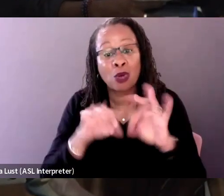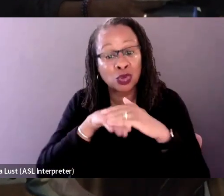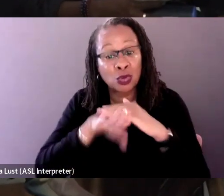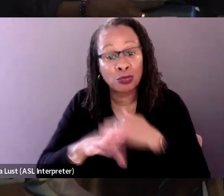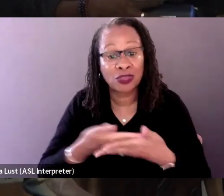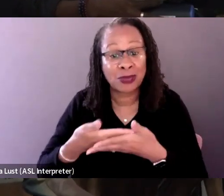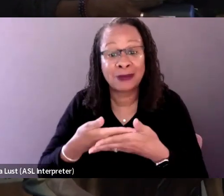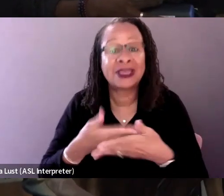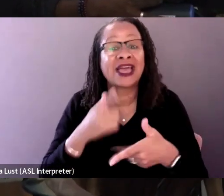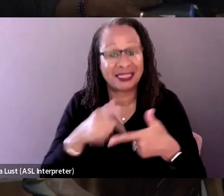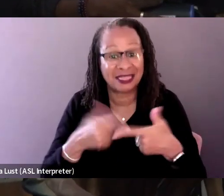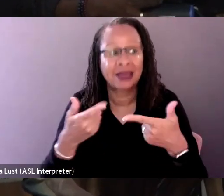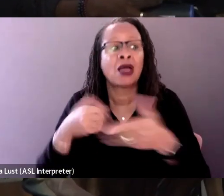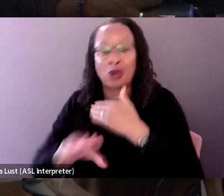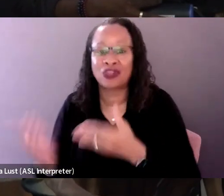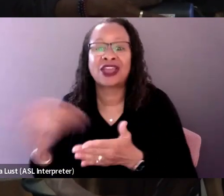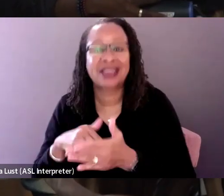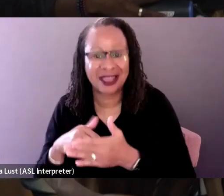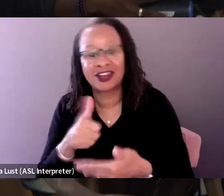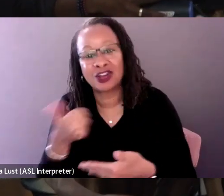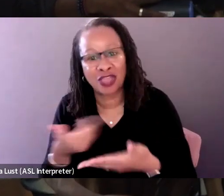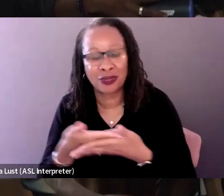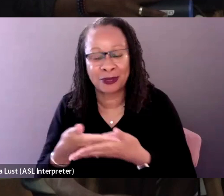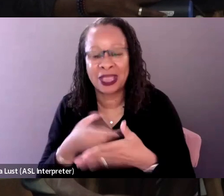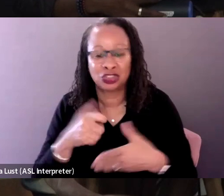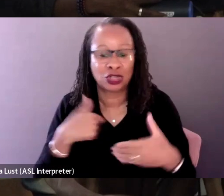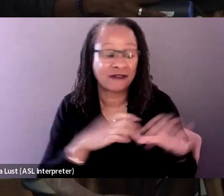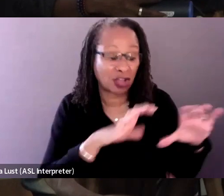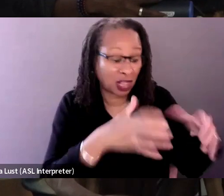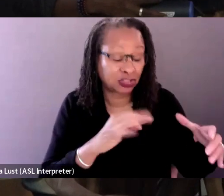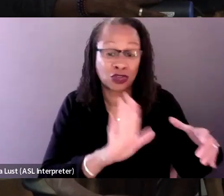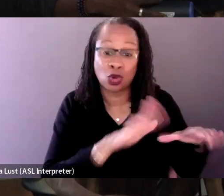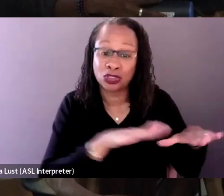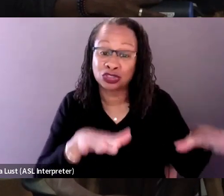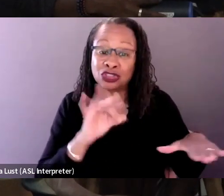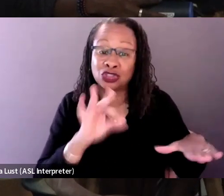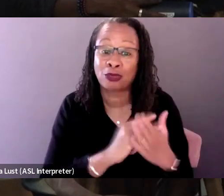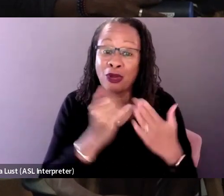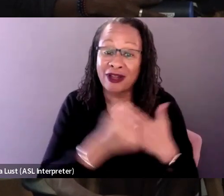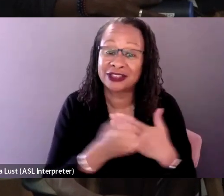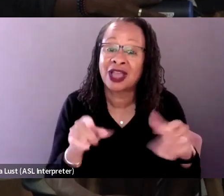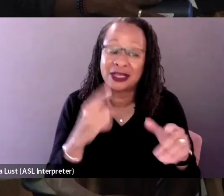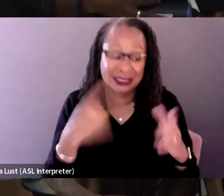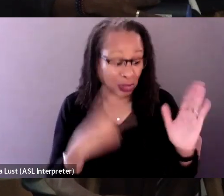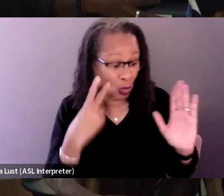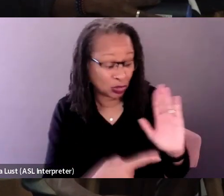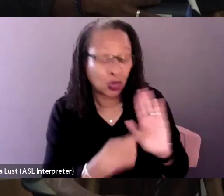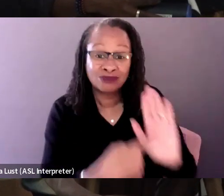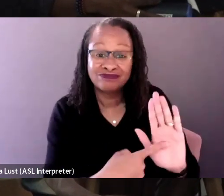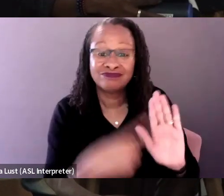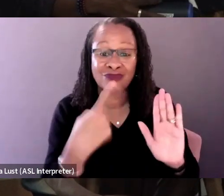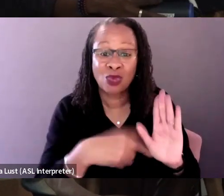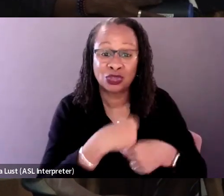As filmmakers, as artists, you should have your collection of your children as your projects, as what you made, and put them in the world, and then make another one.